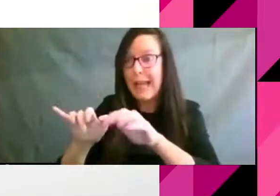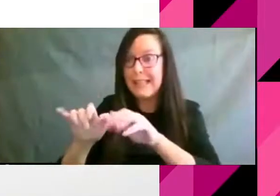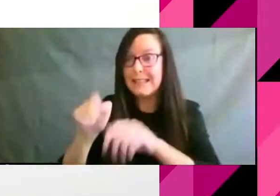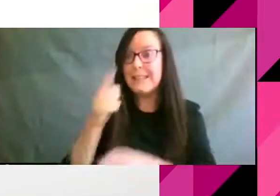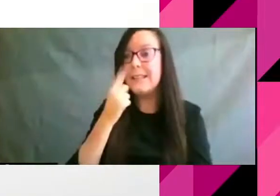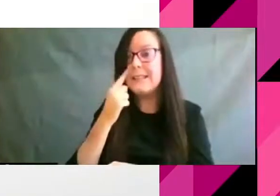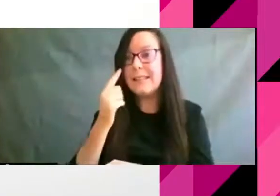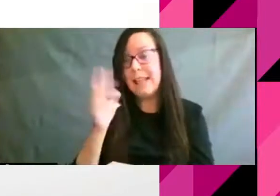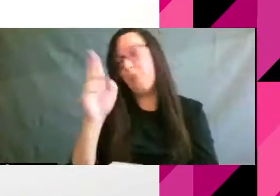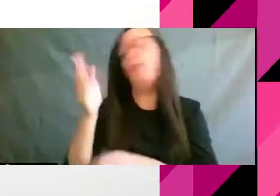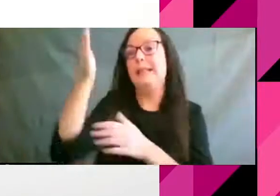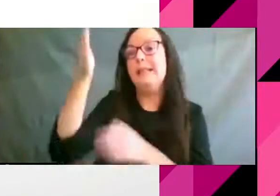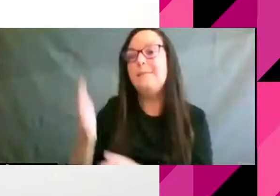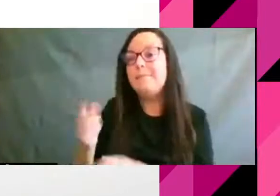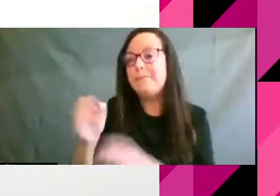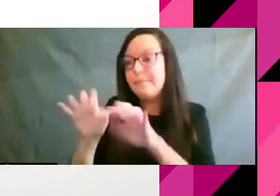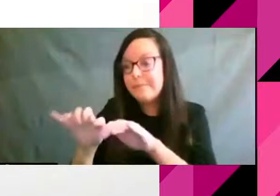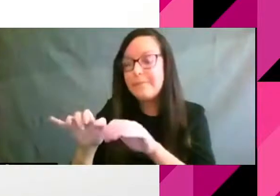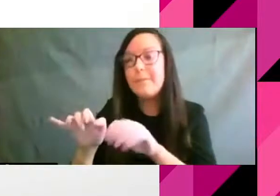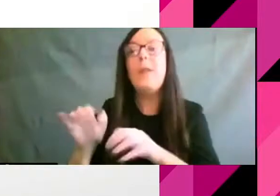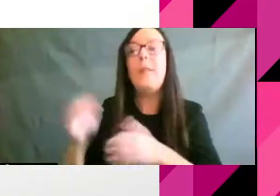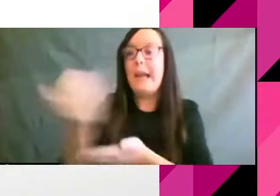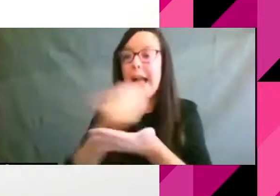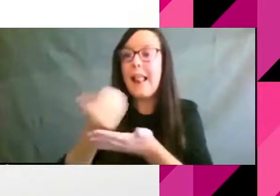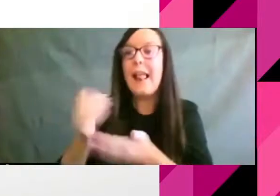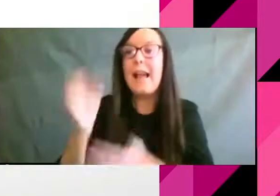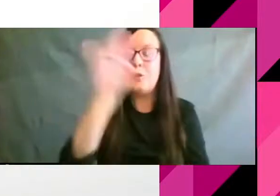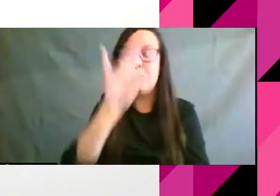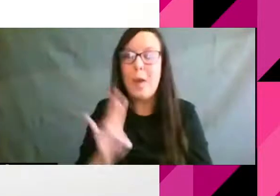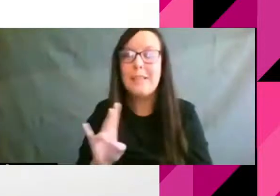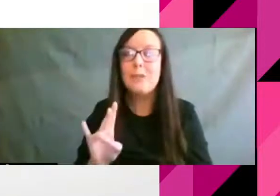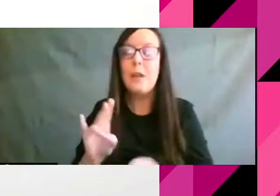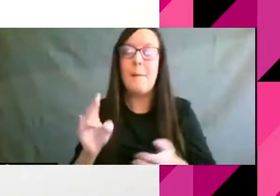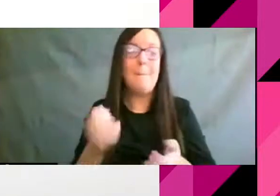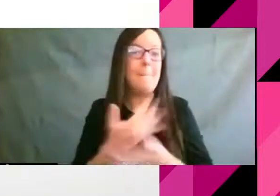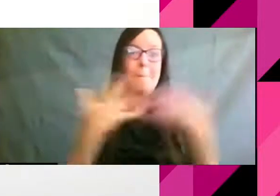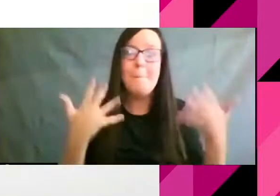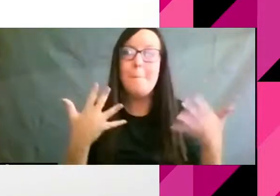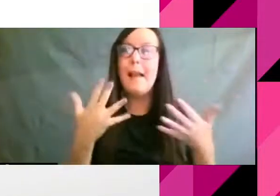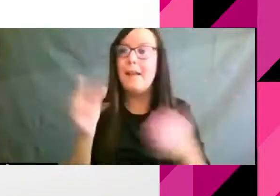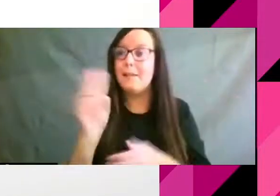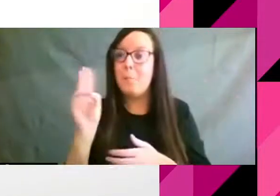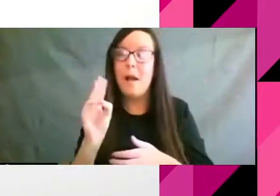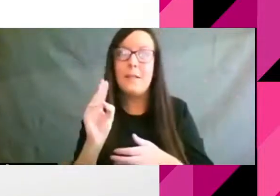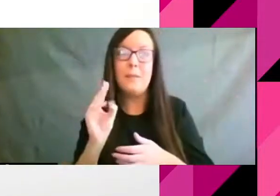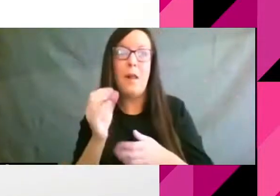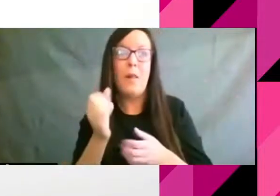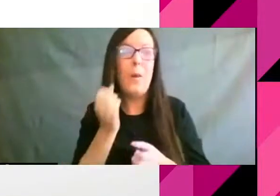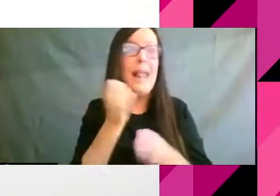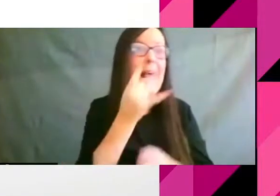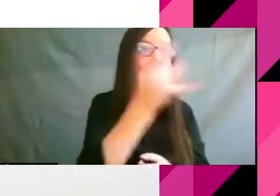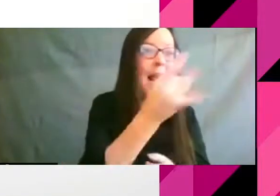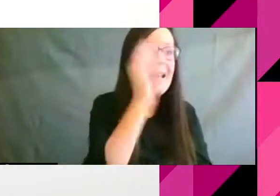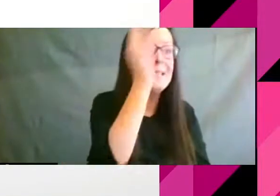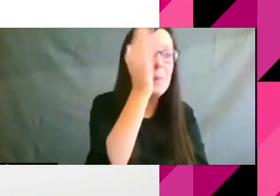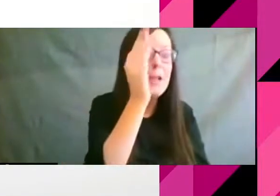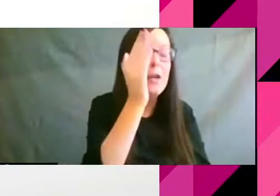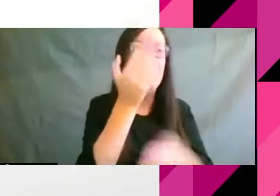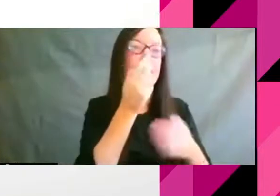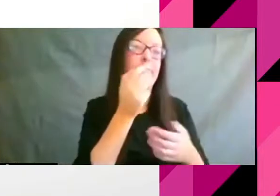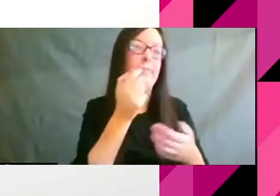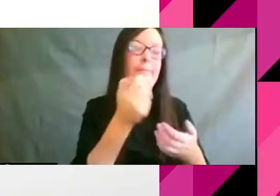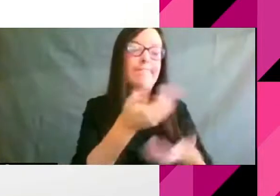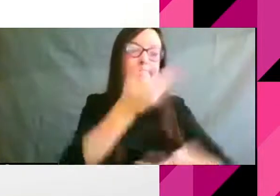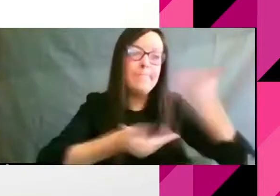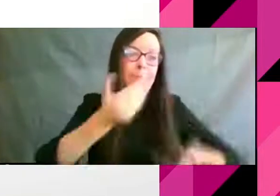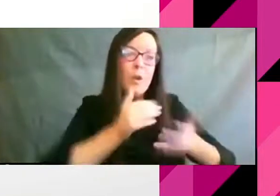screens. We will collect these questions and put as many of them as possible to the speakers during the Q&A sessions. And with that, let